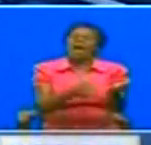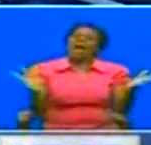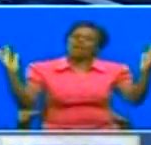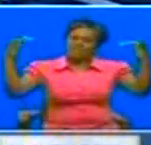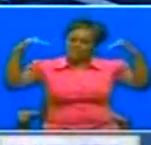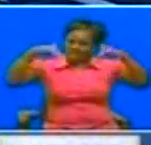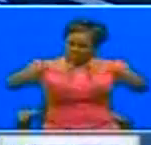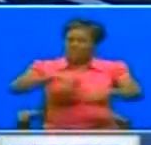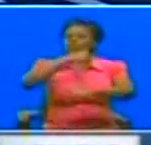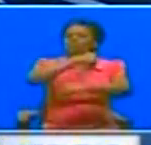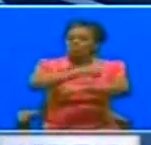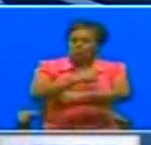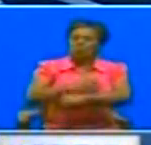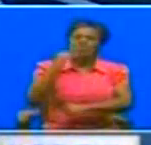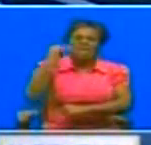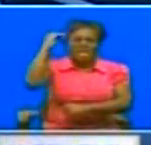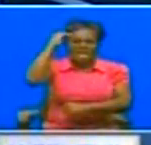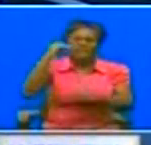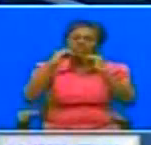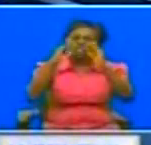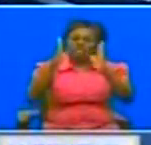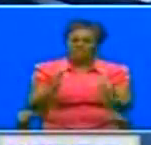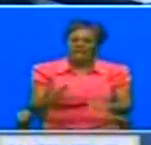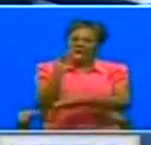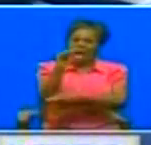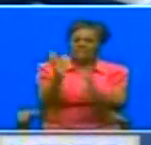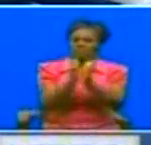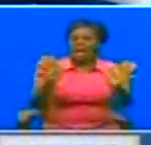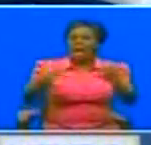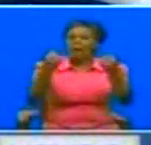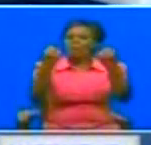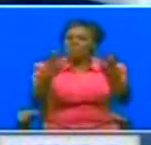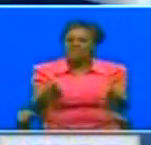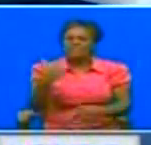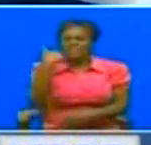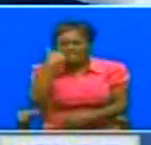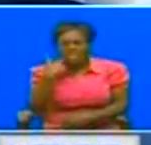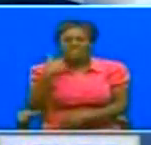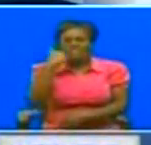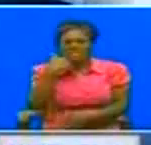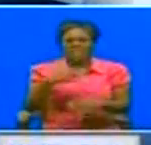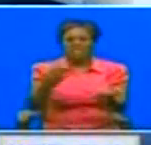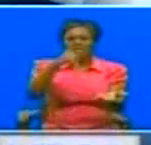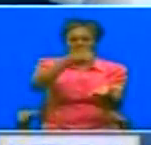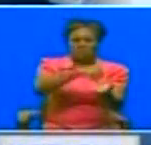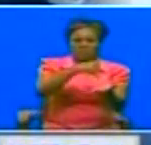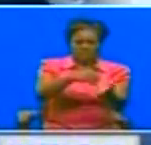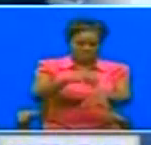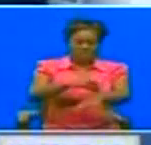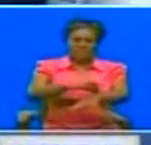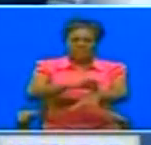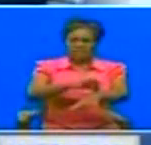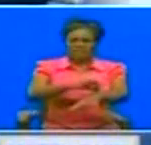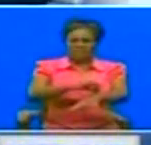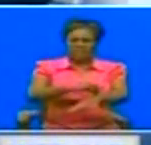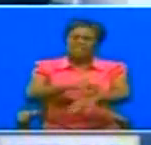assembly? In an assembly, publicly, you know. So how many of you have been sick with any ailment, including skin diseases? So, I